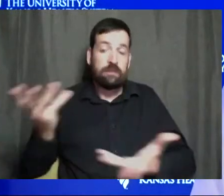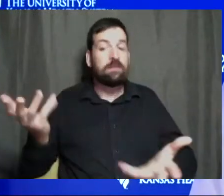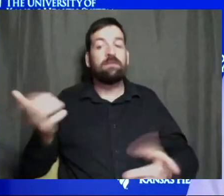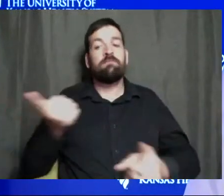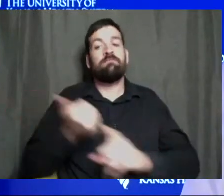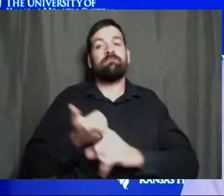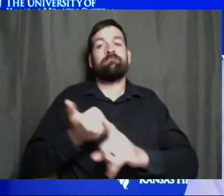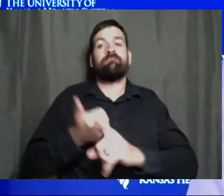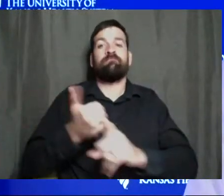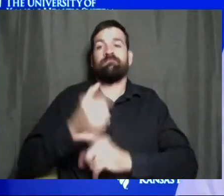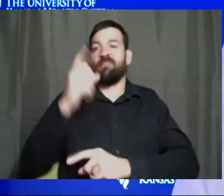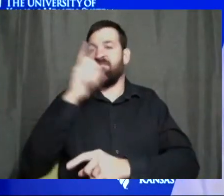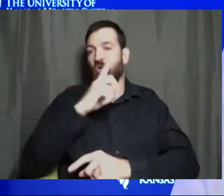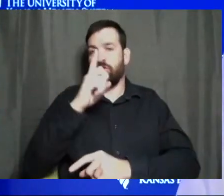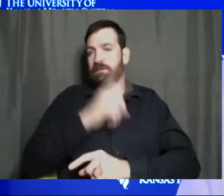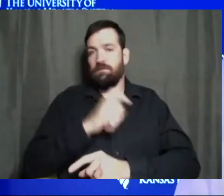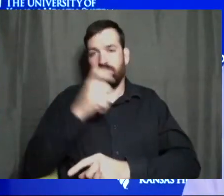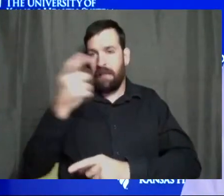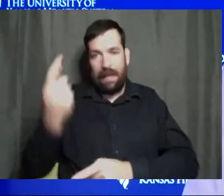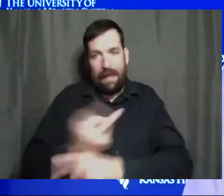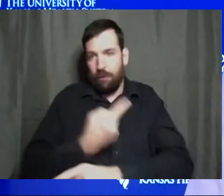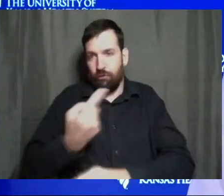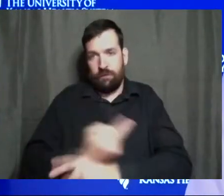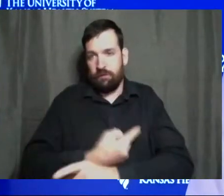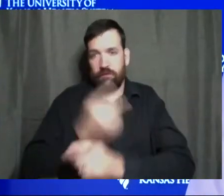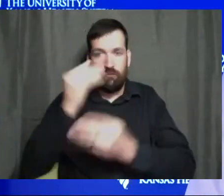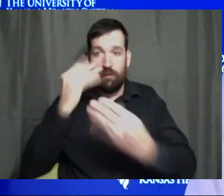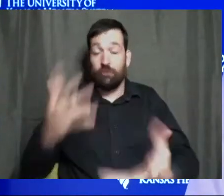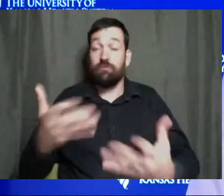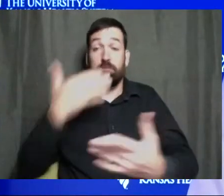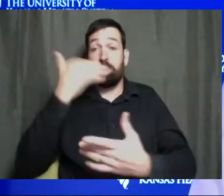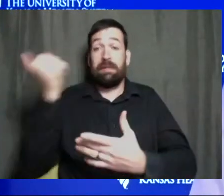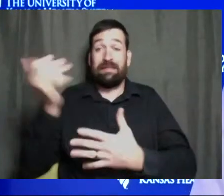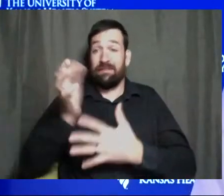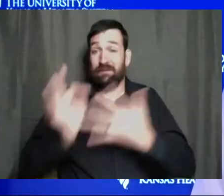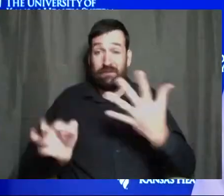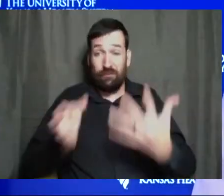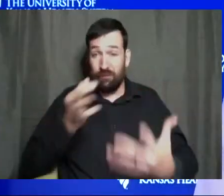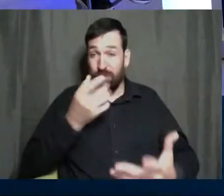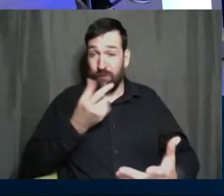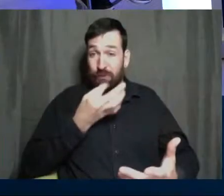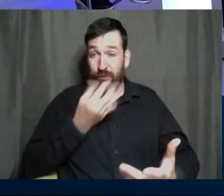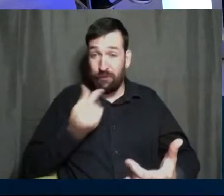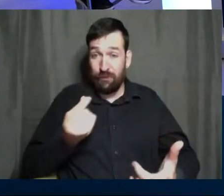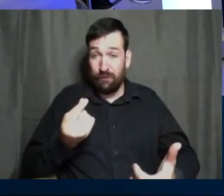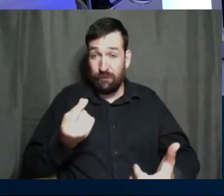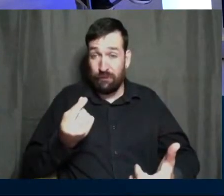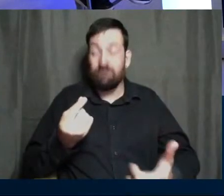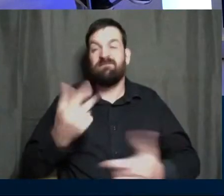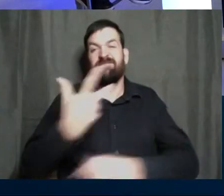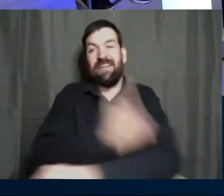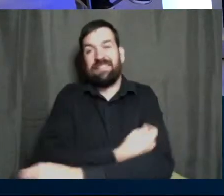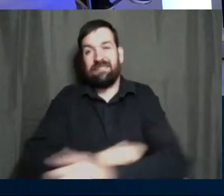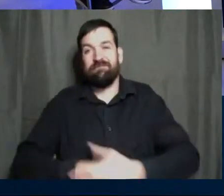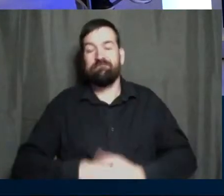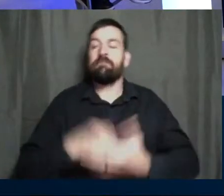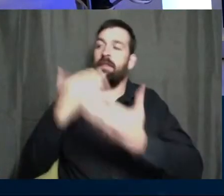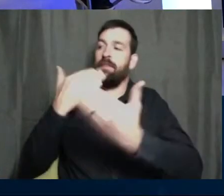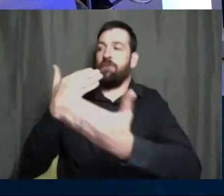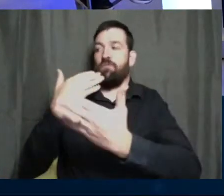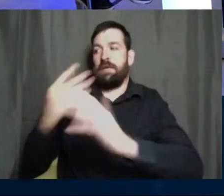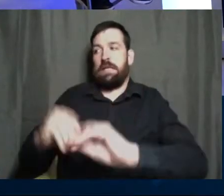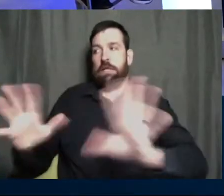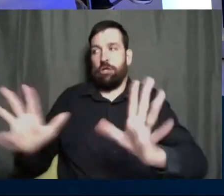false, inaccurate information. And really the best thing would have been to get vaccinated. Thank you for being clear about that. Doctors,